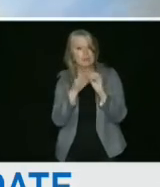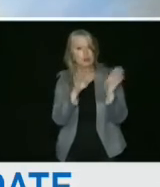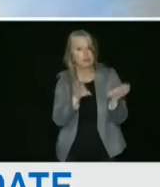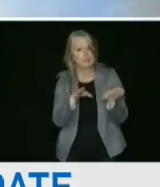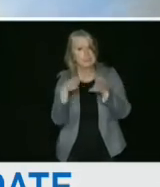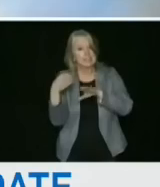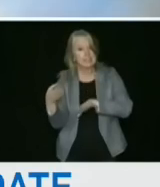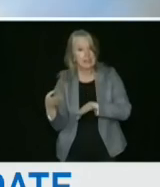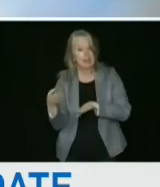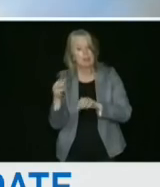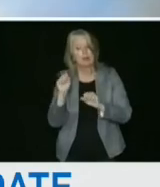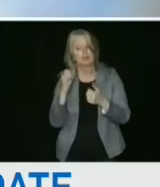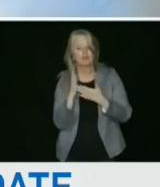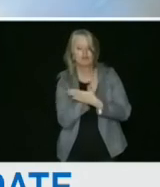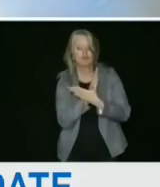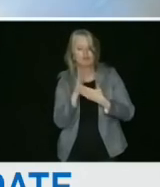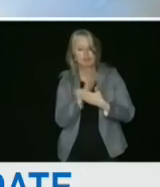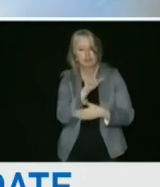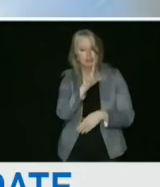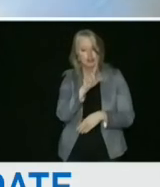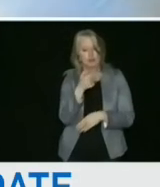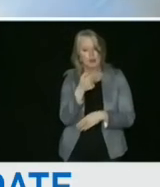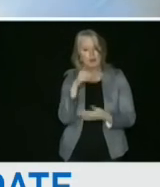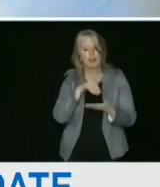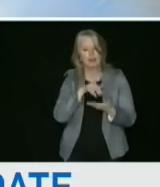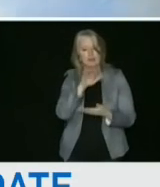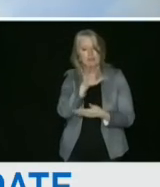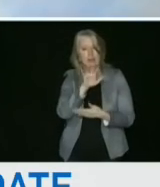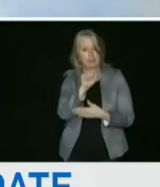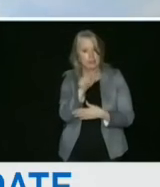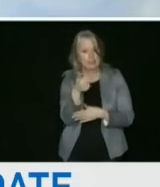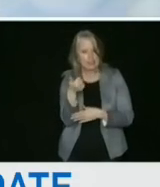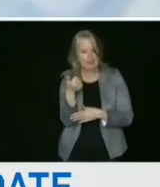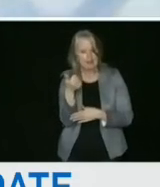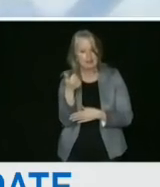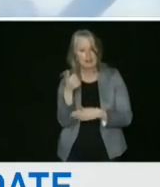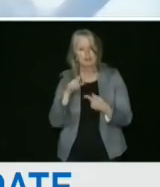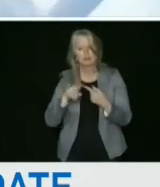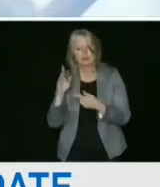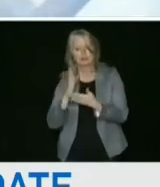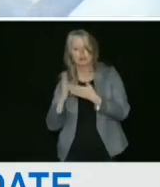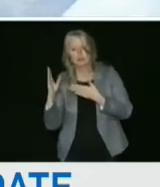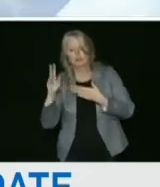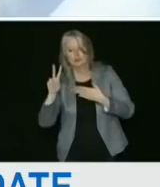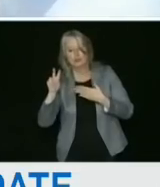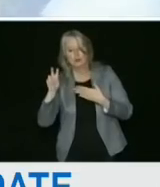deaths could be in the range of 21,510 to